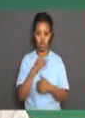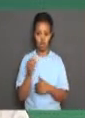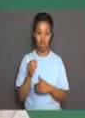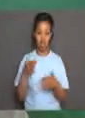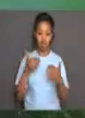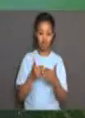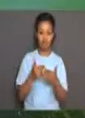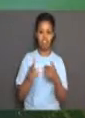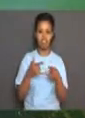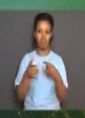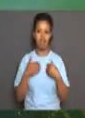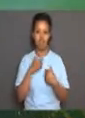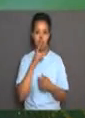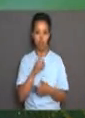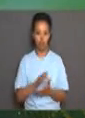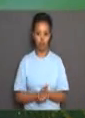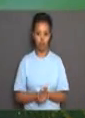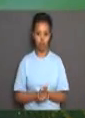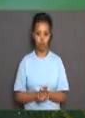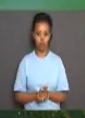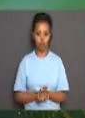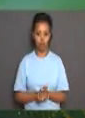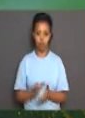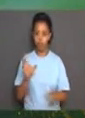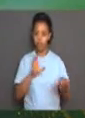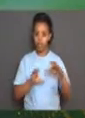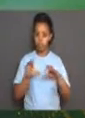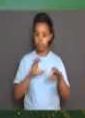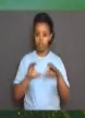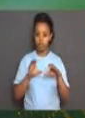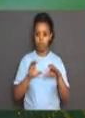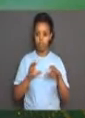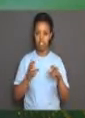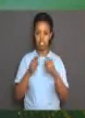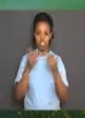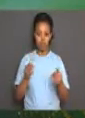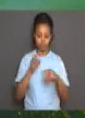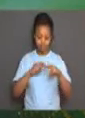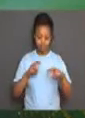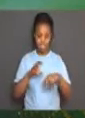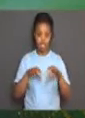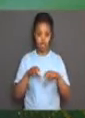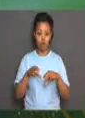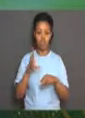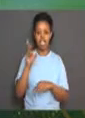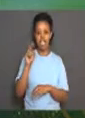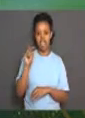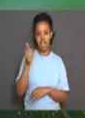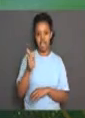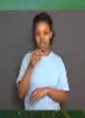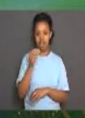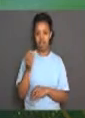closely related. The chemicals that have been studied are DNA